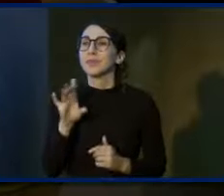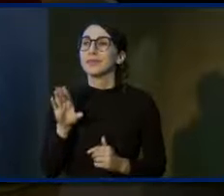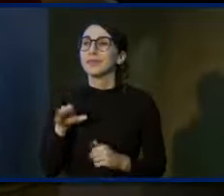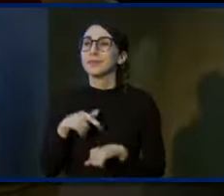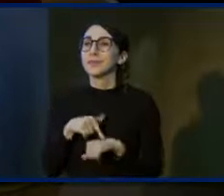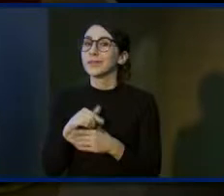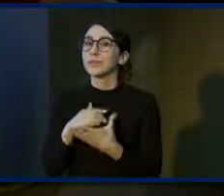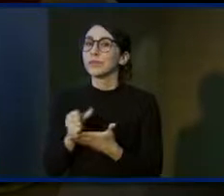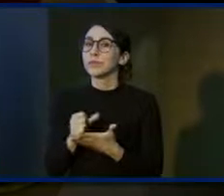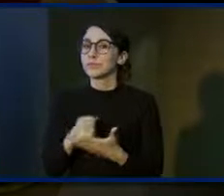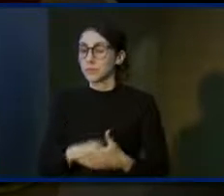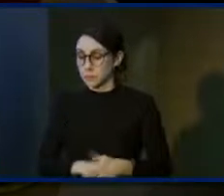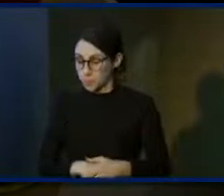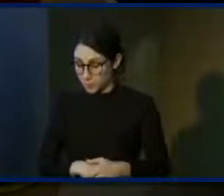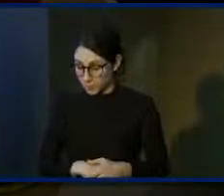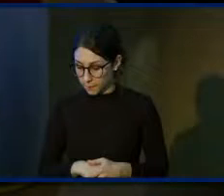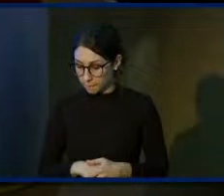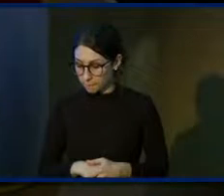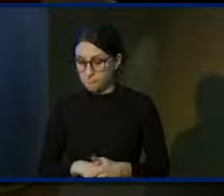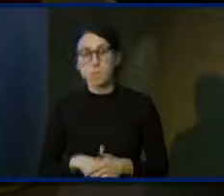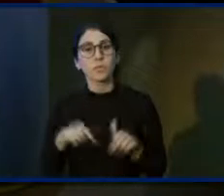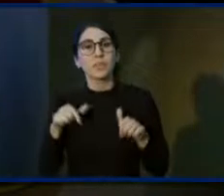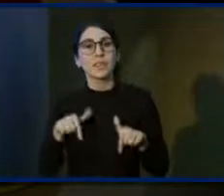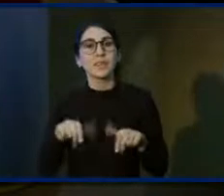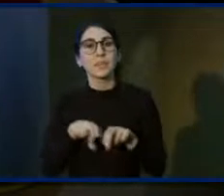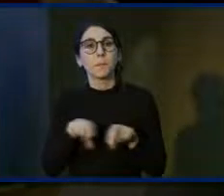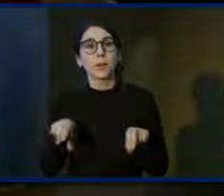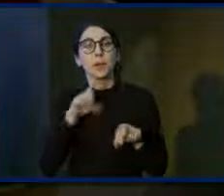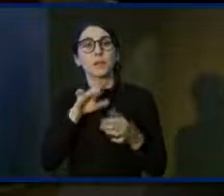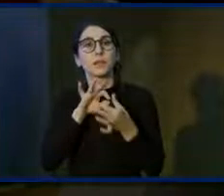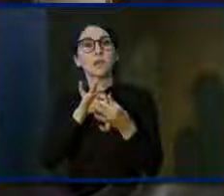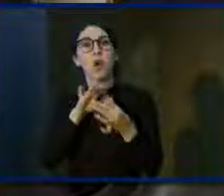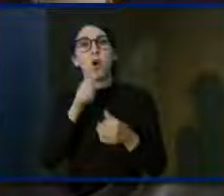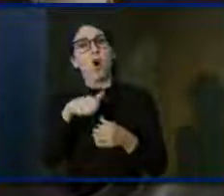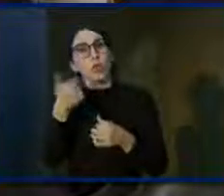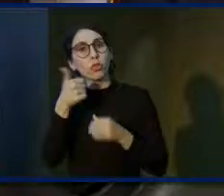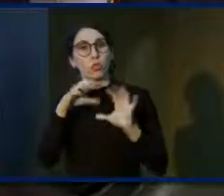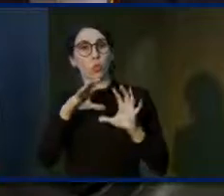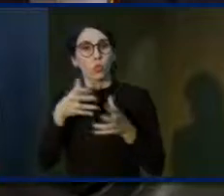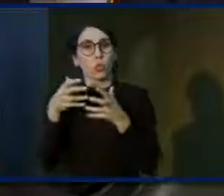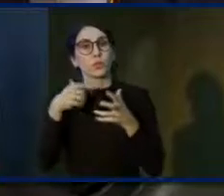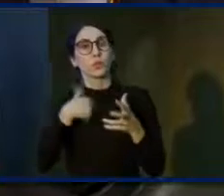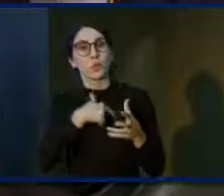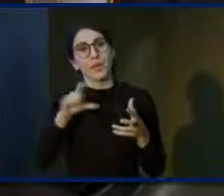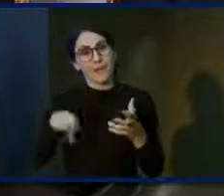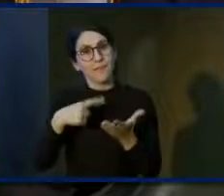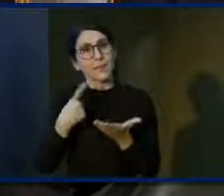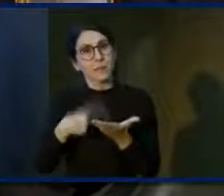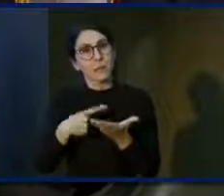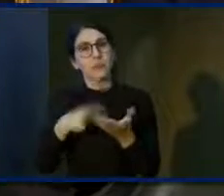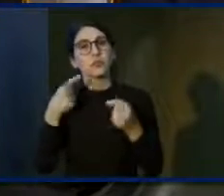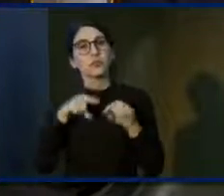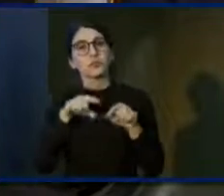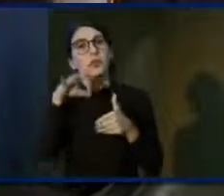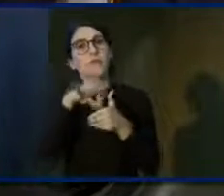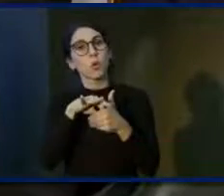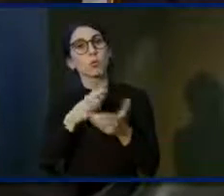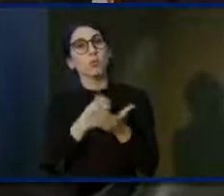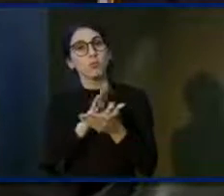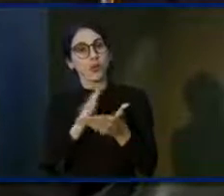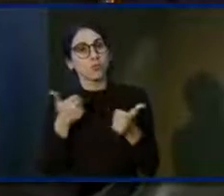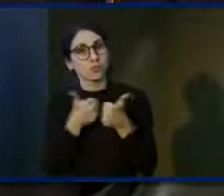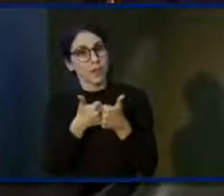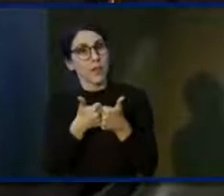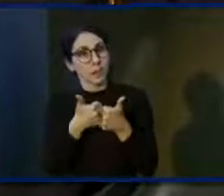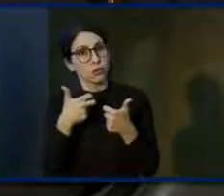This panel was about the other groups that need to be discussed during this voter rights challenge, and